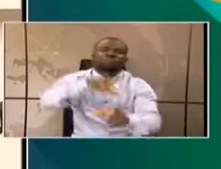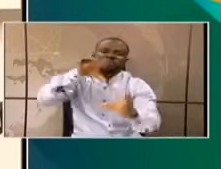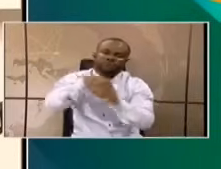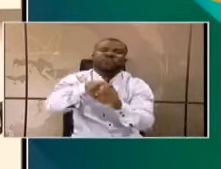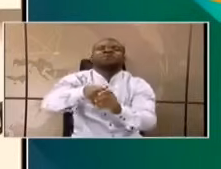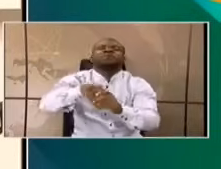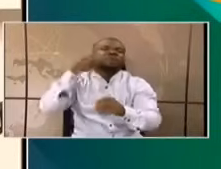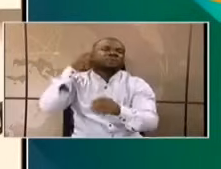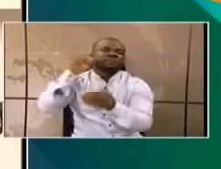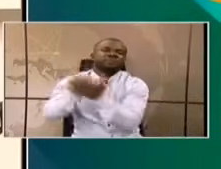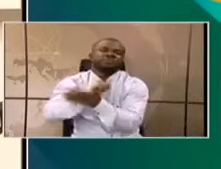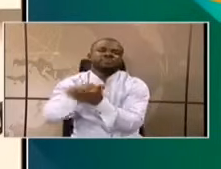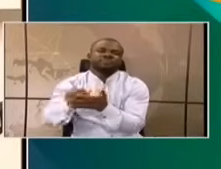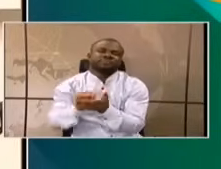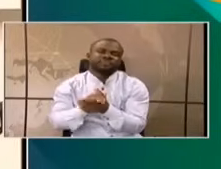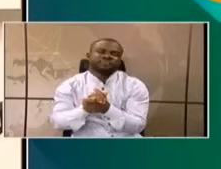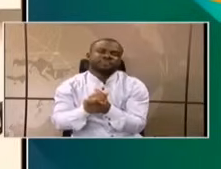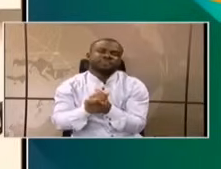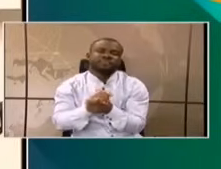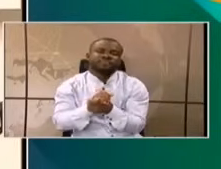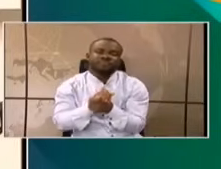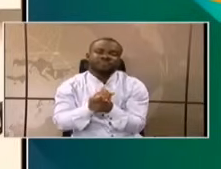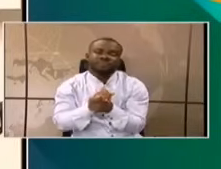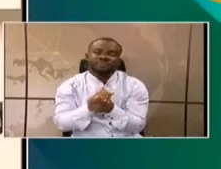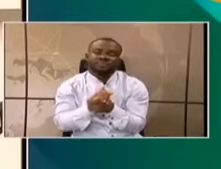Fellow Ghanaians, Nana Buachi